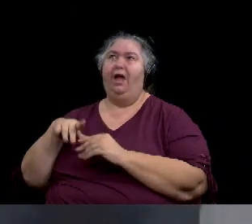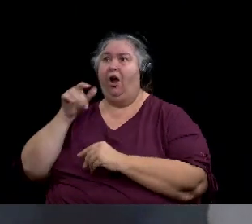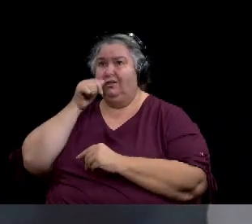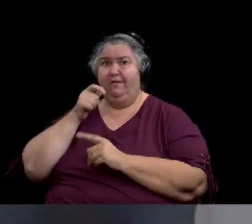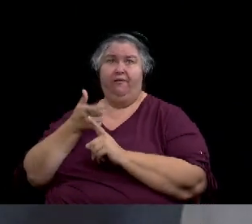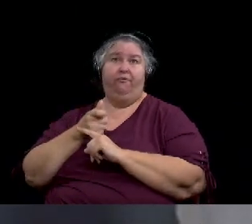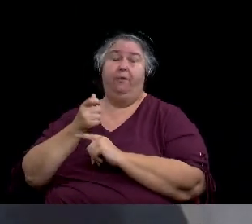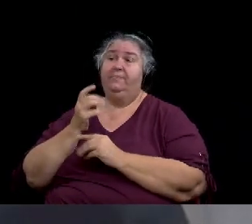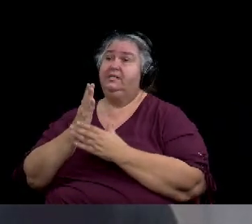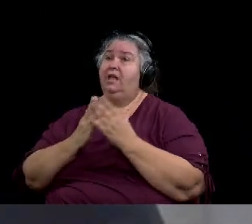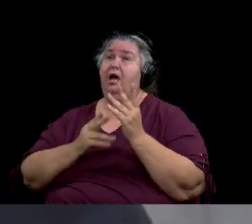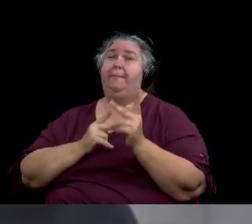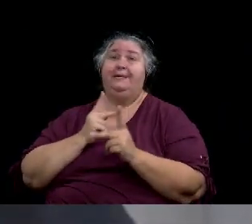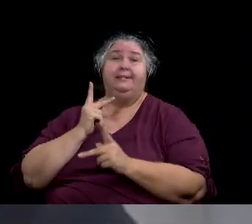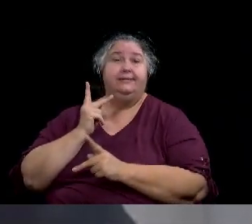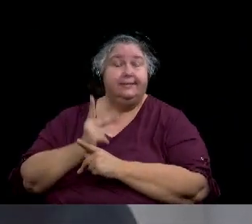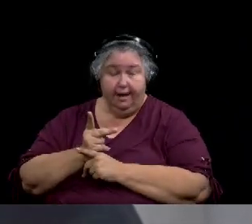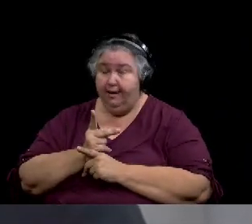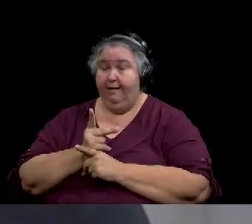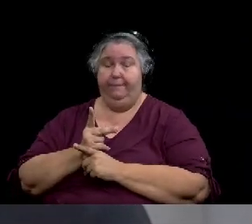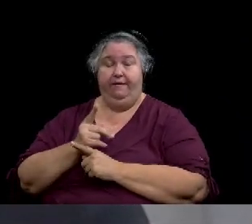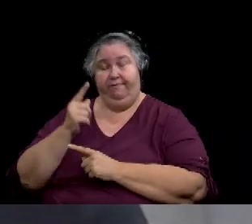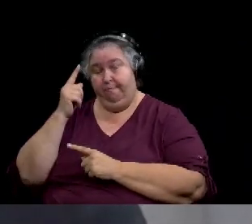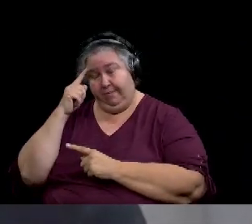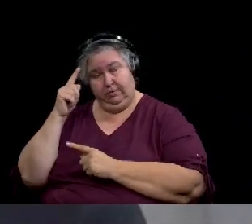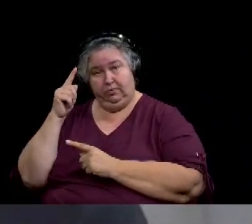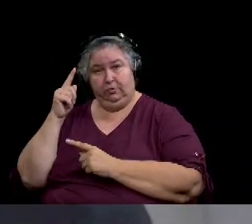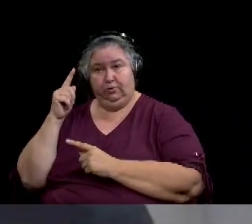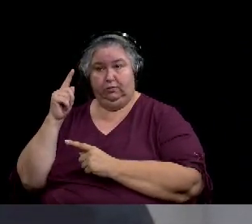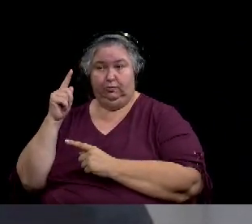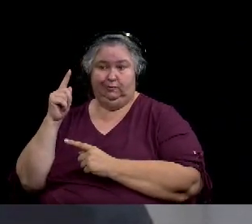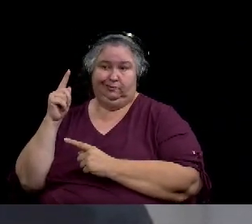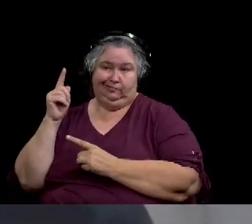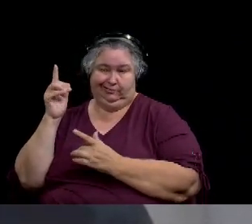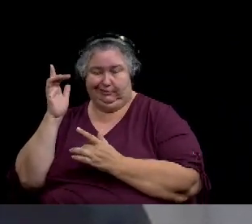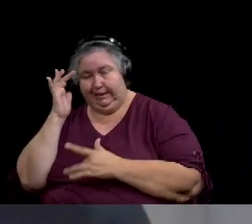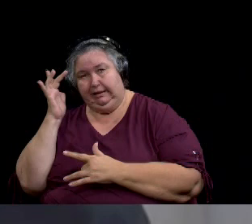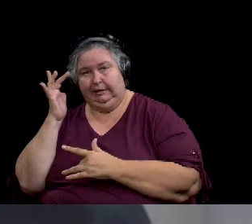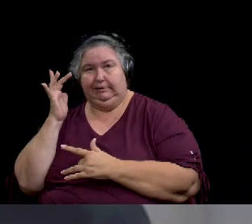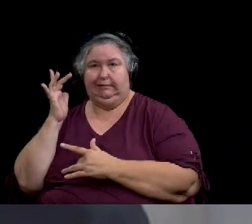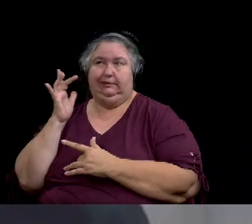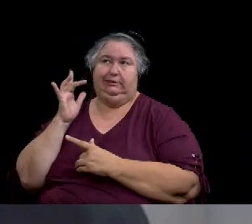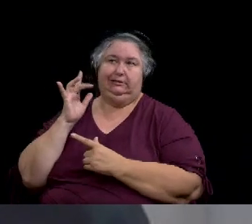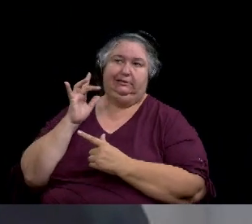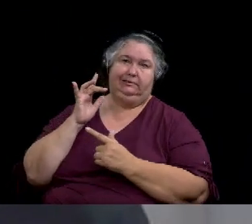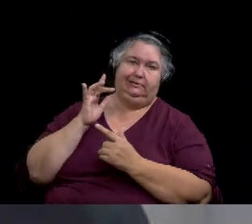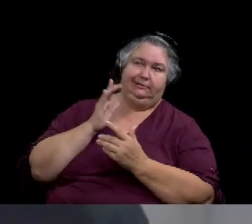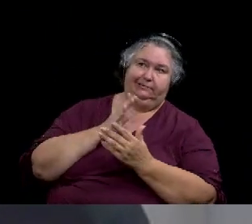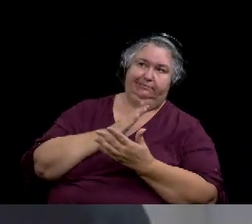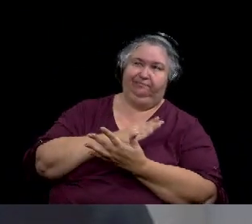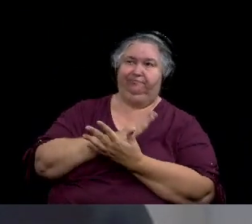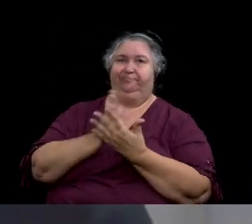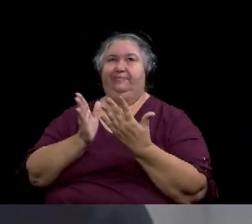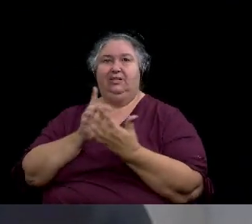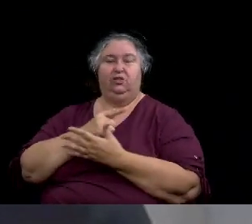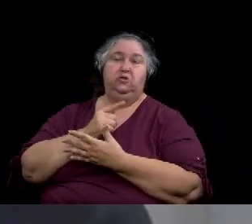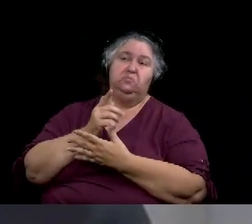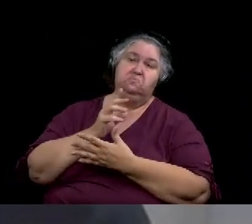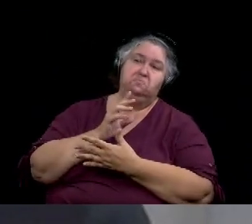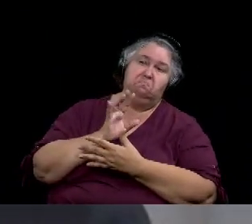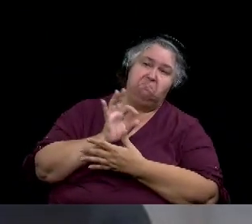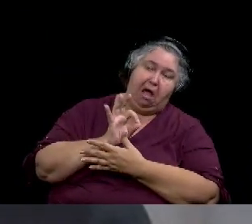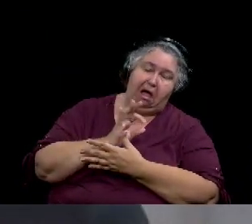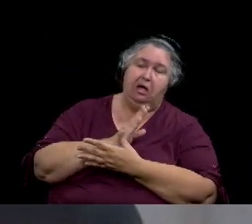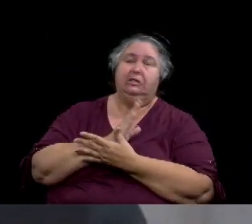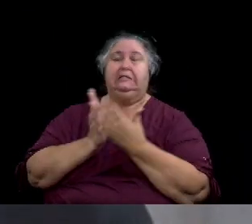some sort and some various severity of mental health illness. And putting them